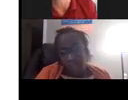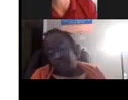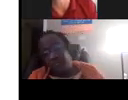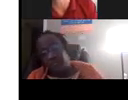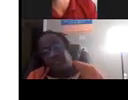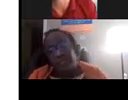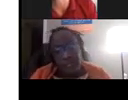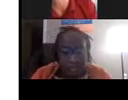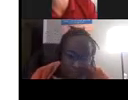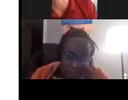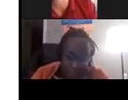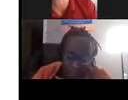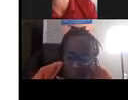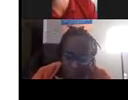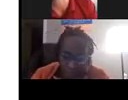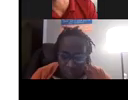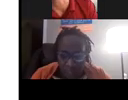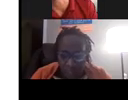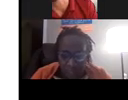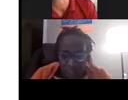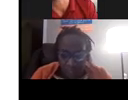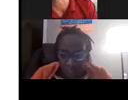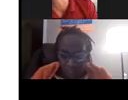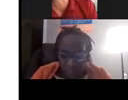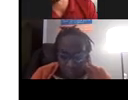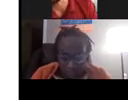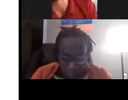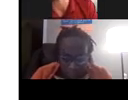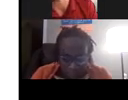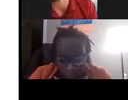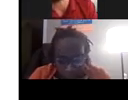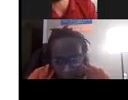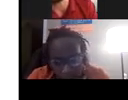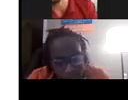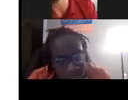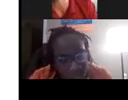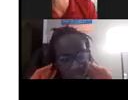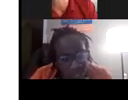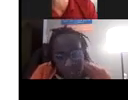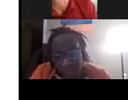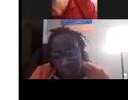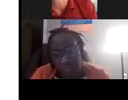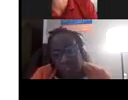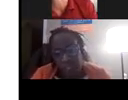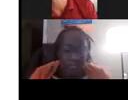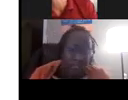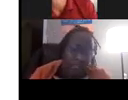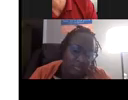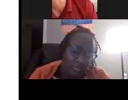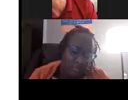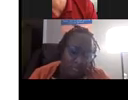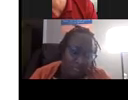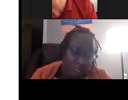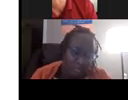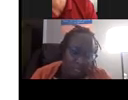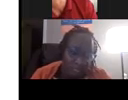planes of considering things about God that maybe initially I'm not comfortable with or I'm not